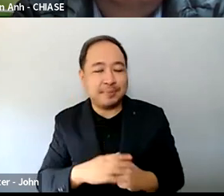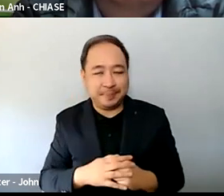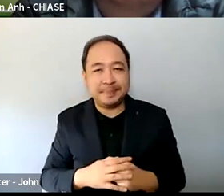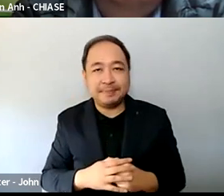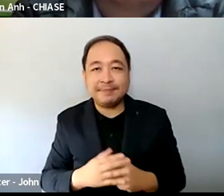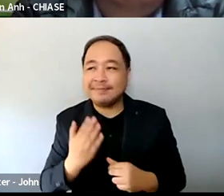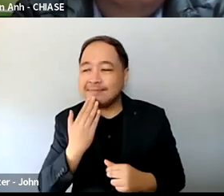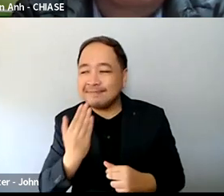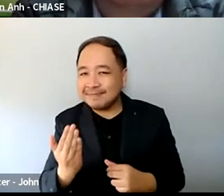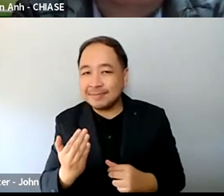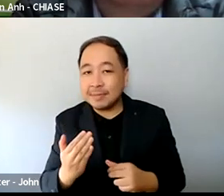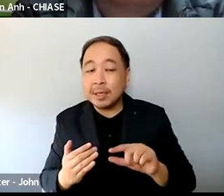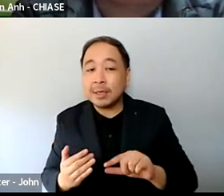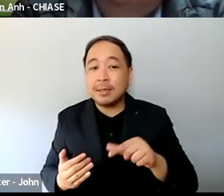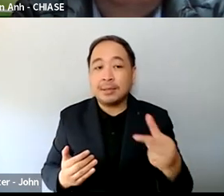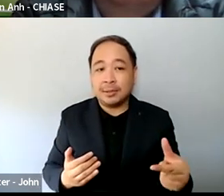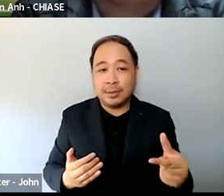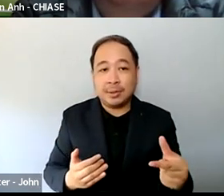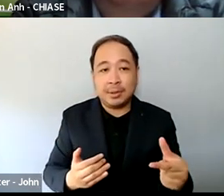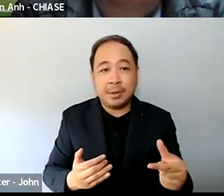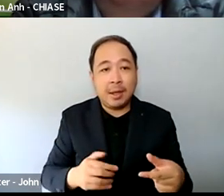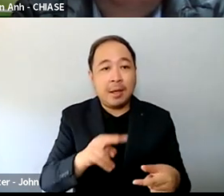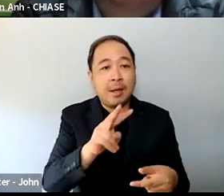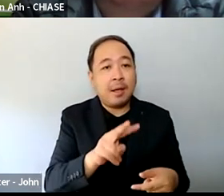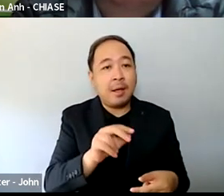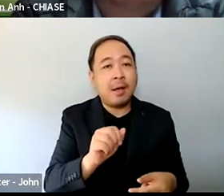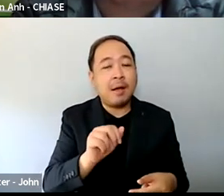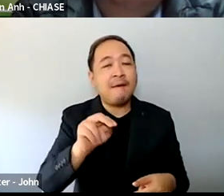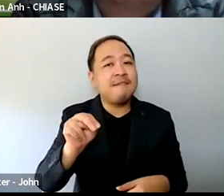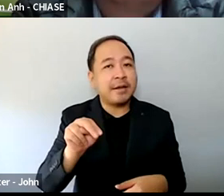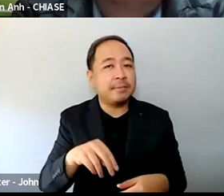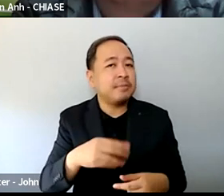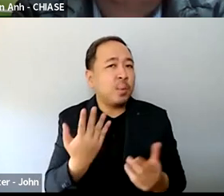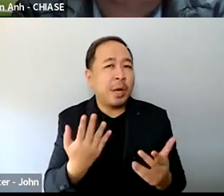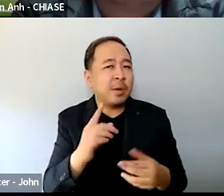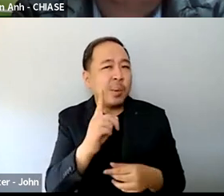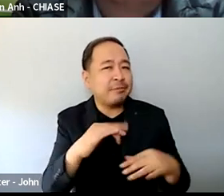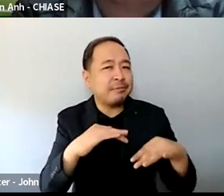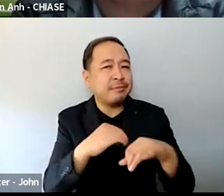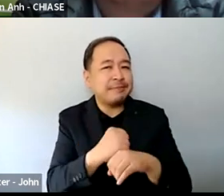go to Van Yu. If you'd like to say one key message, what should be that?